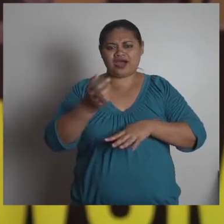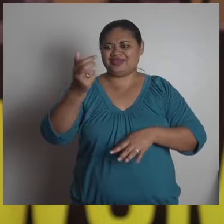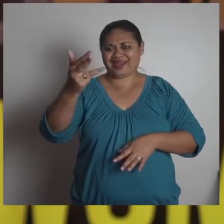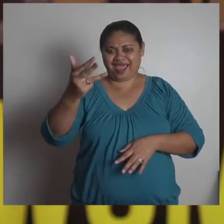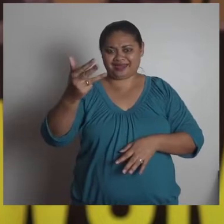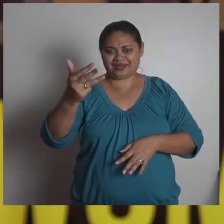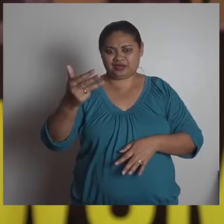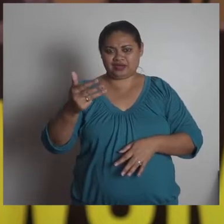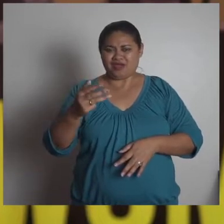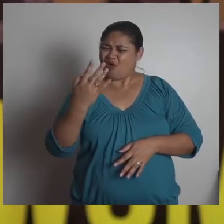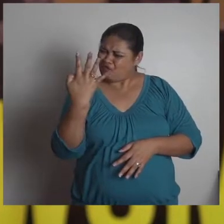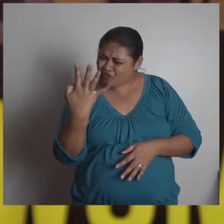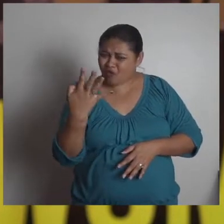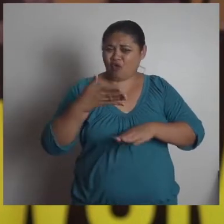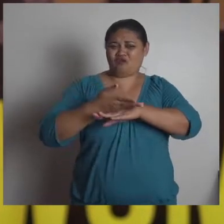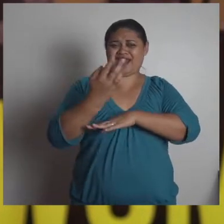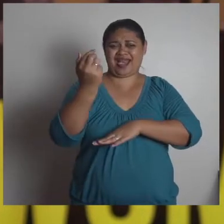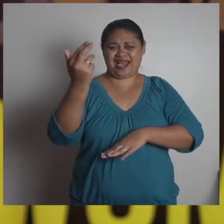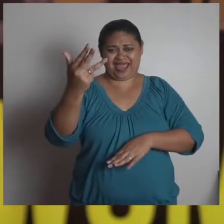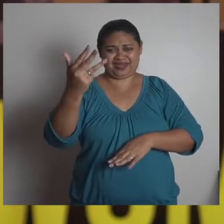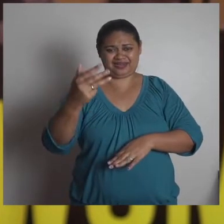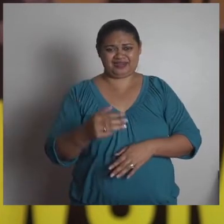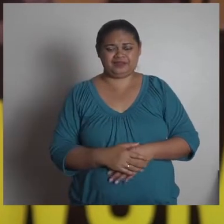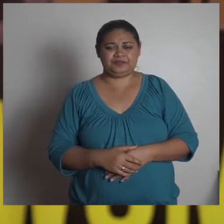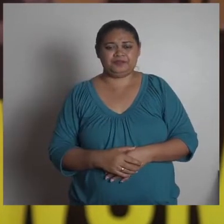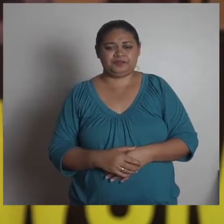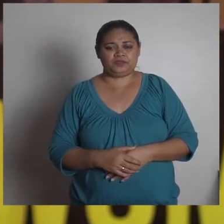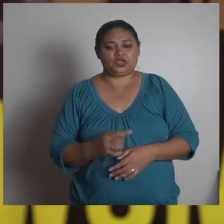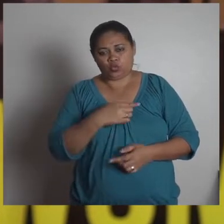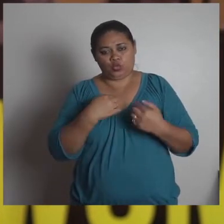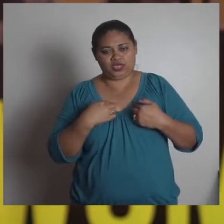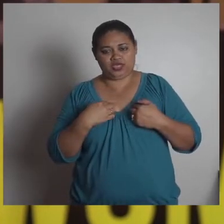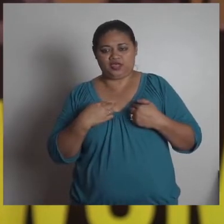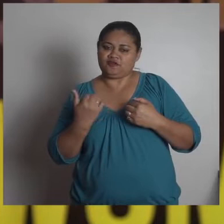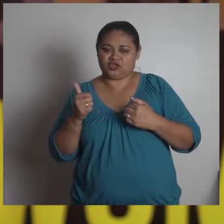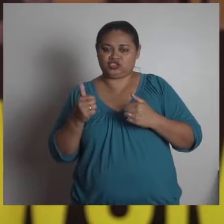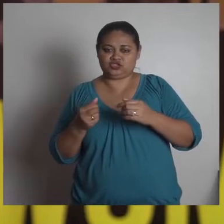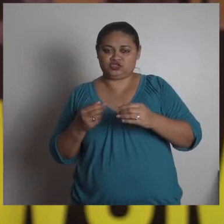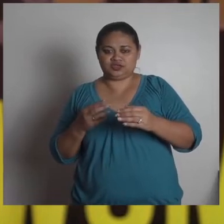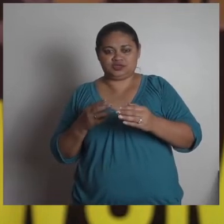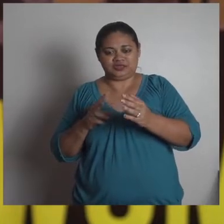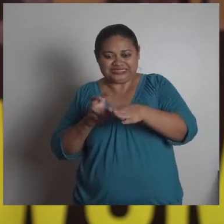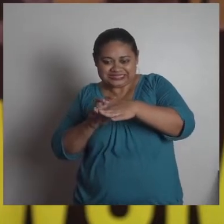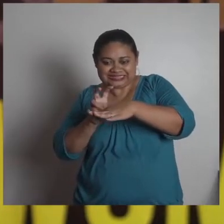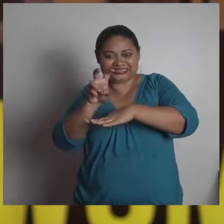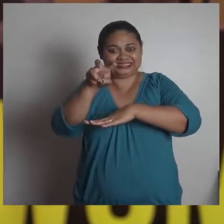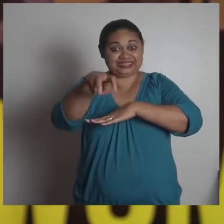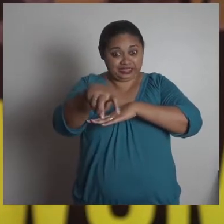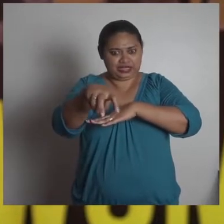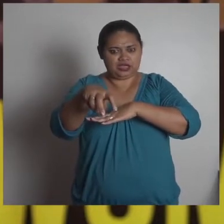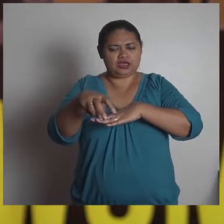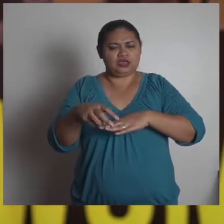already 4 out of the 9 planetary boundaries we've crossed. 4 out of 9 already. We have crossed